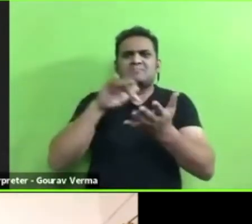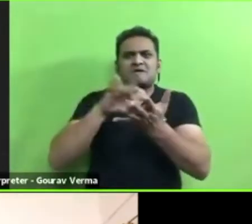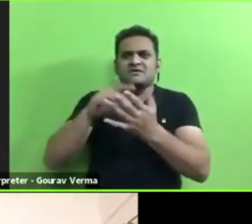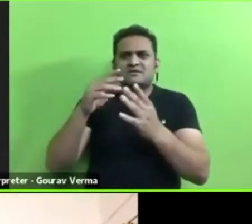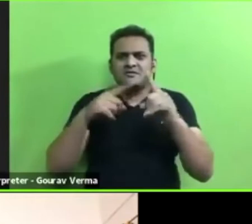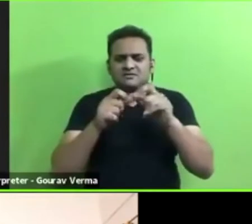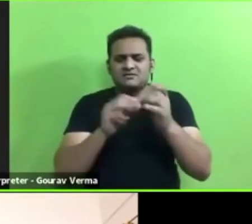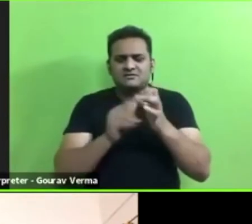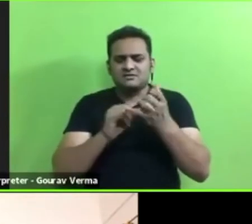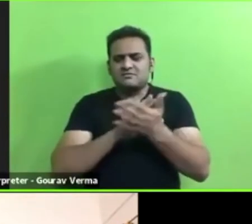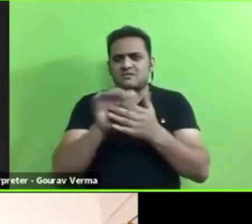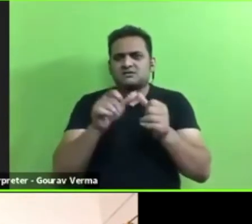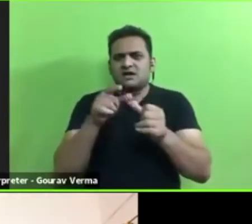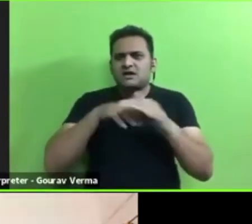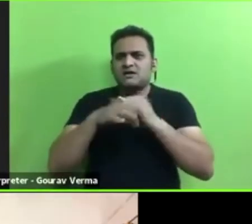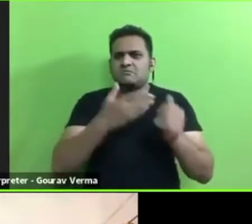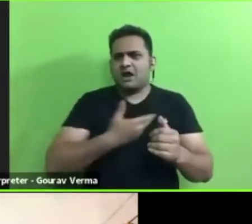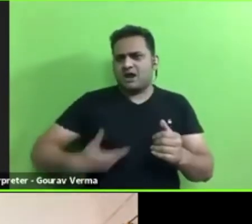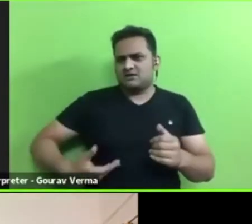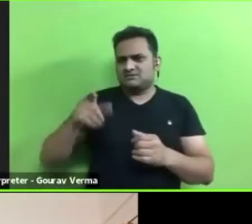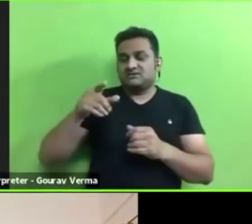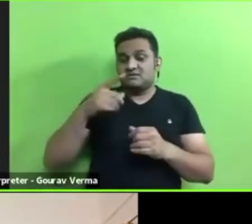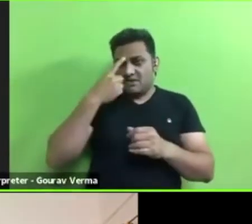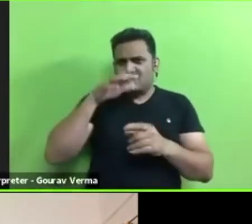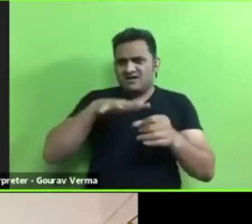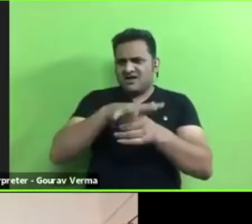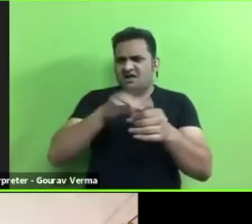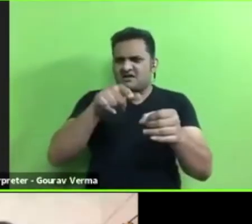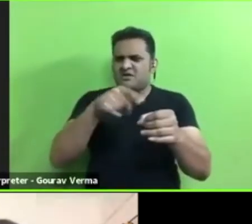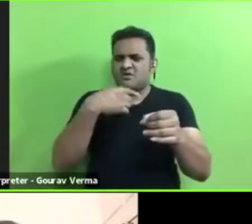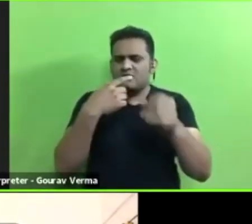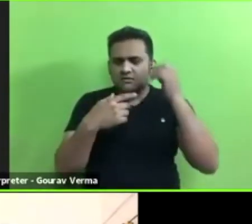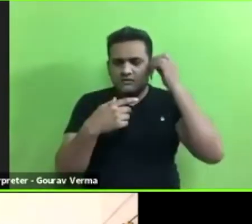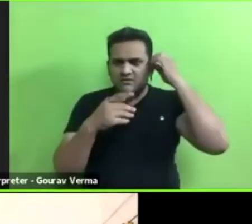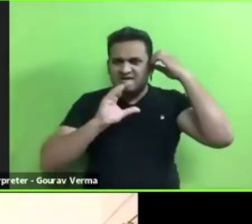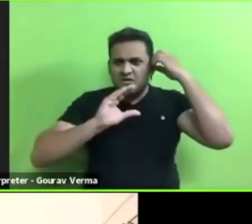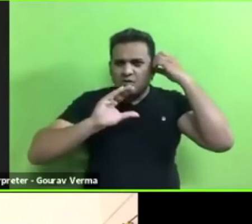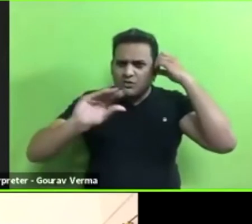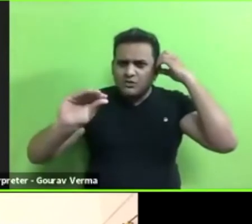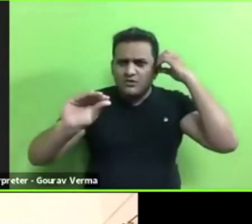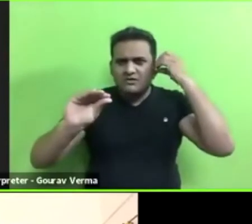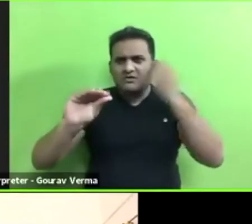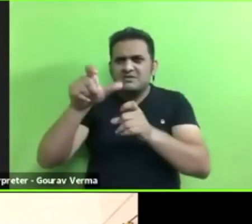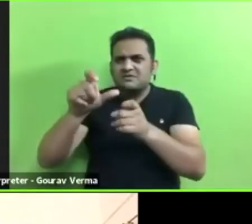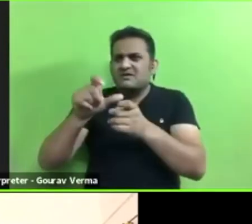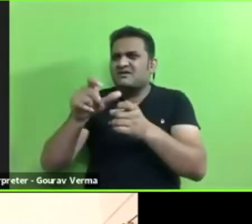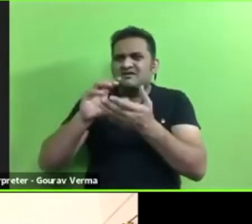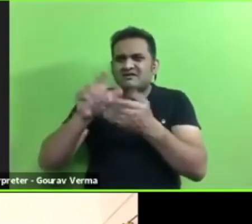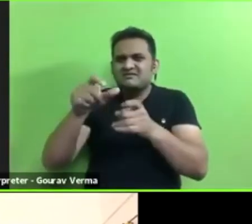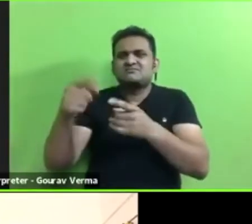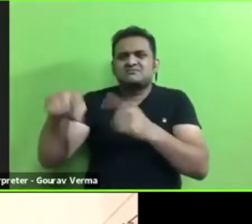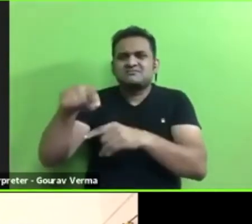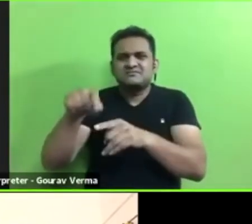art form of, in Maharashtra, which I am particularly aware of, very much, rural, people-centric. There is even